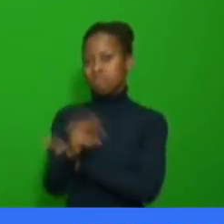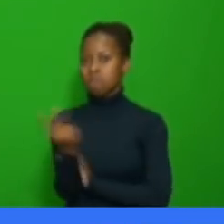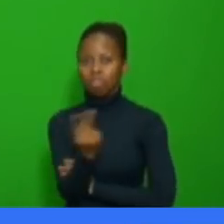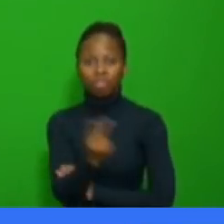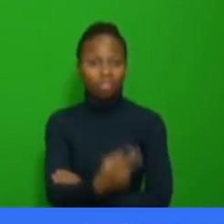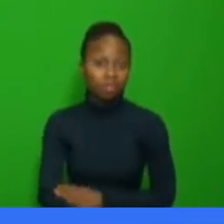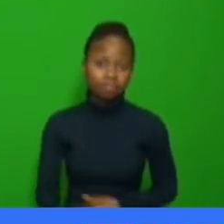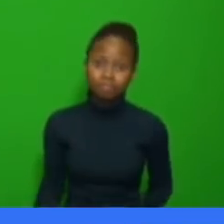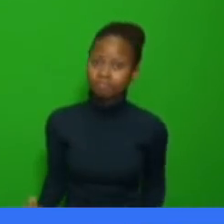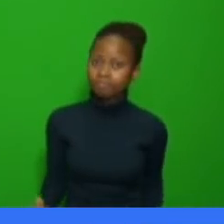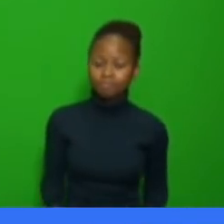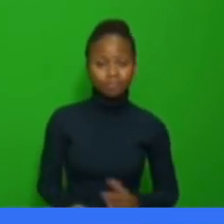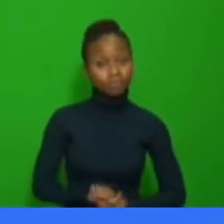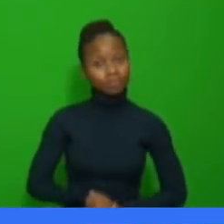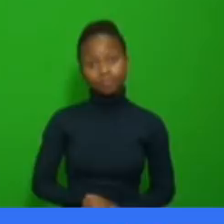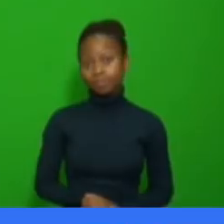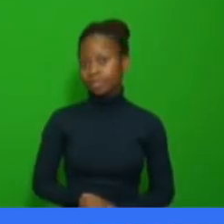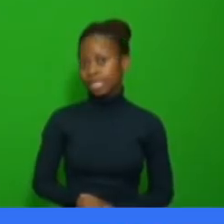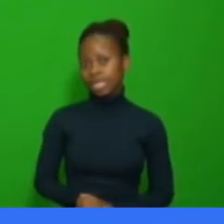And